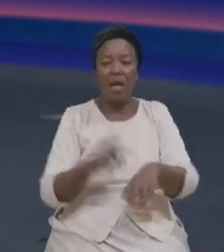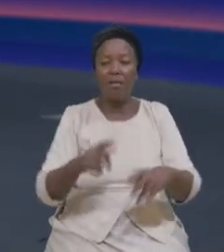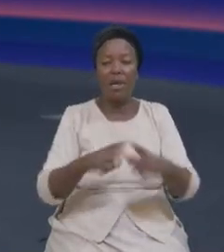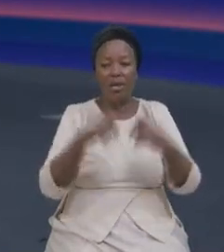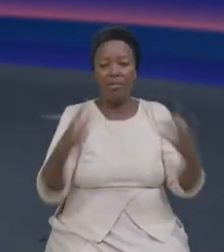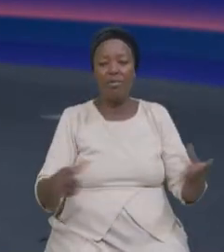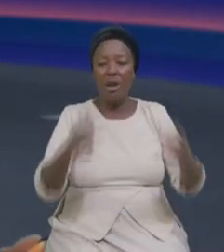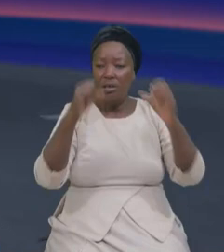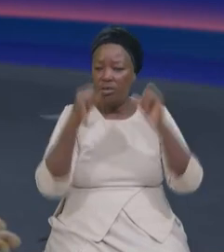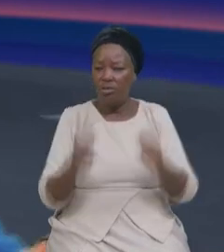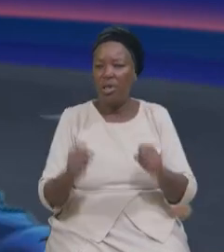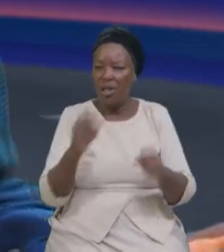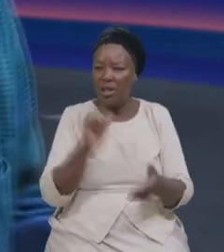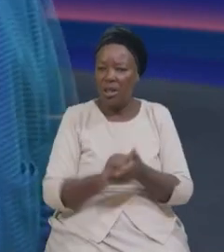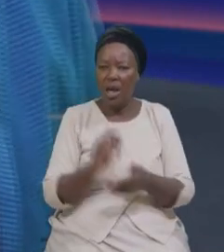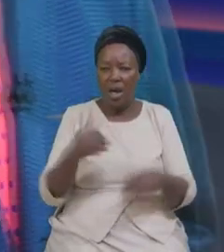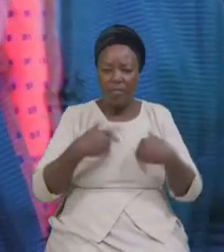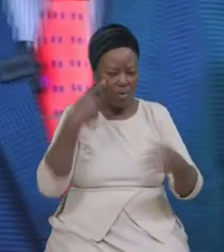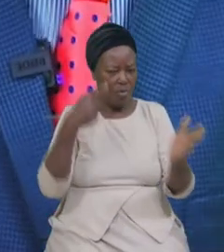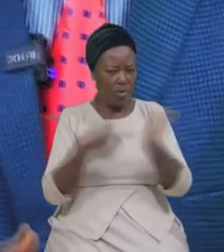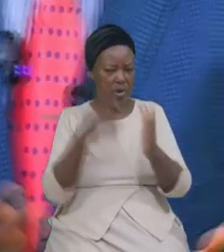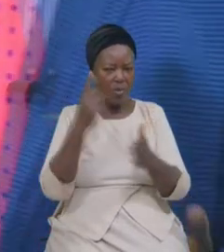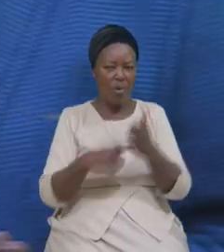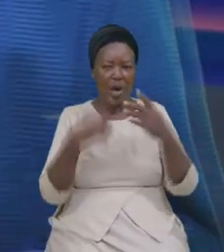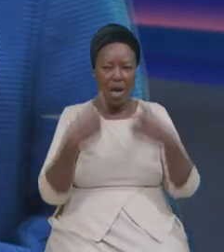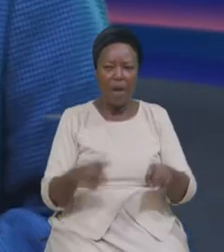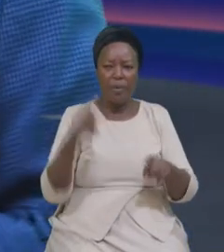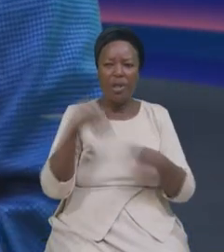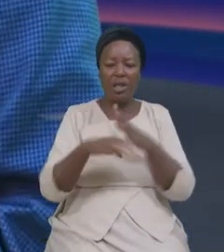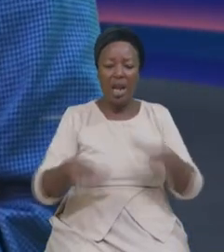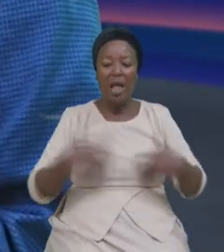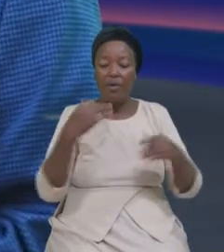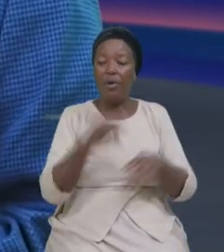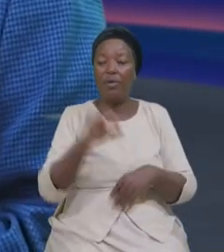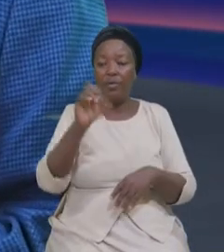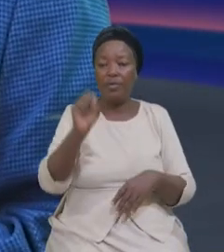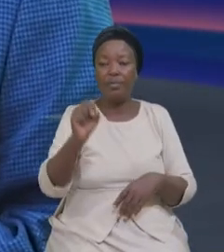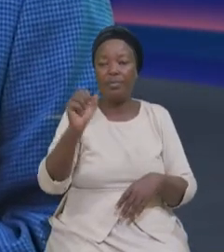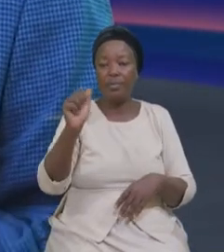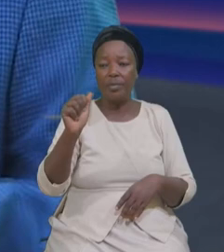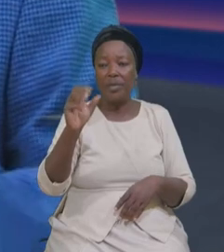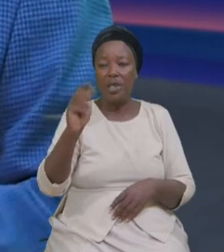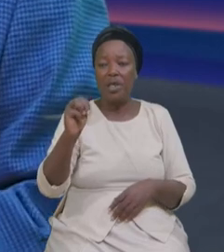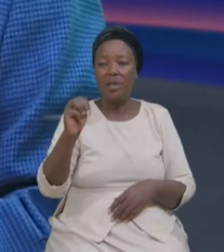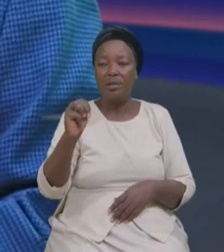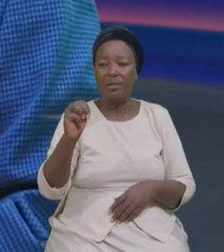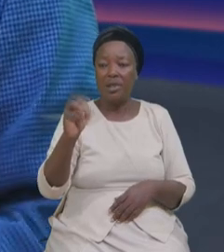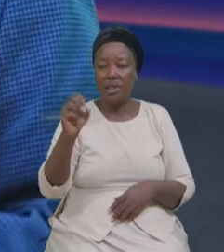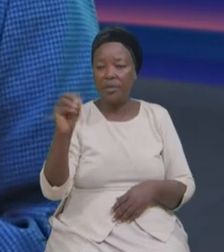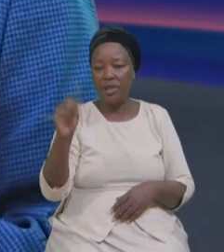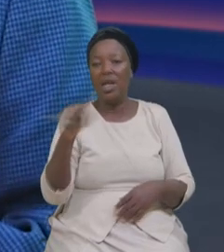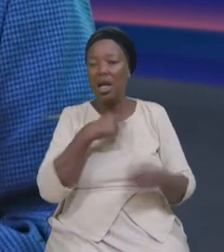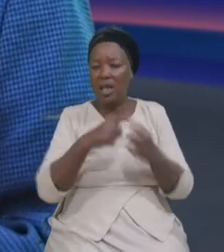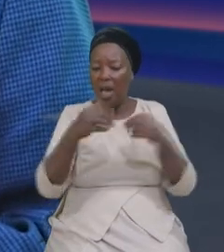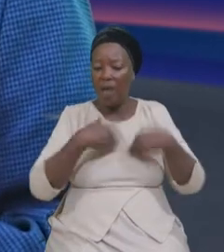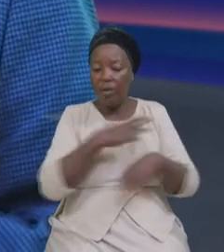you noticed what happened in the life of Samson? He had all the power that all the